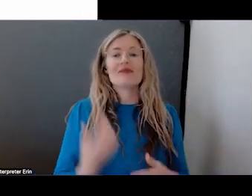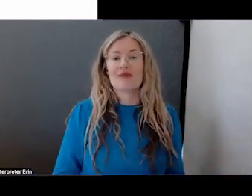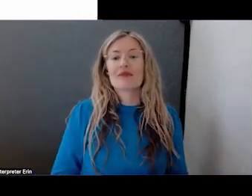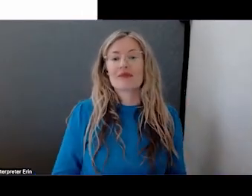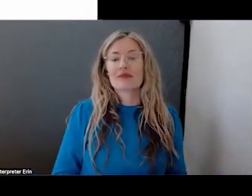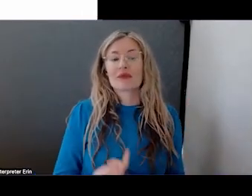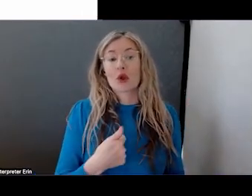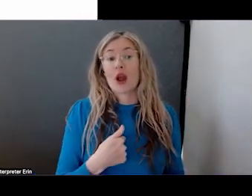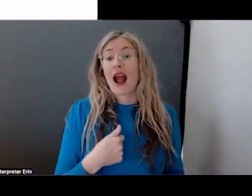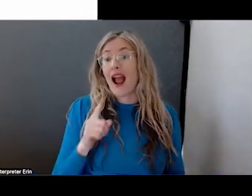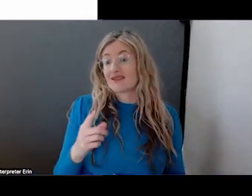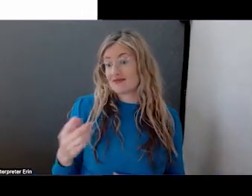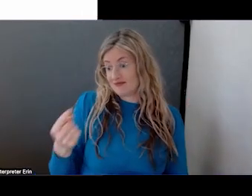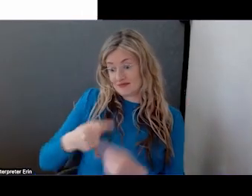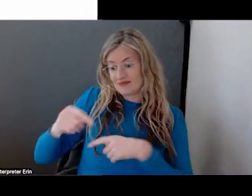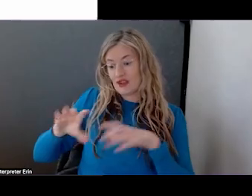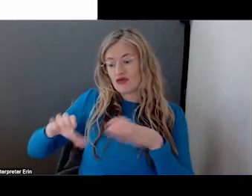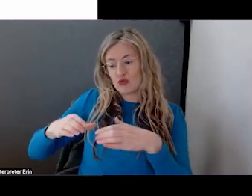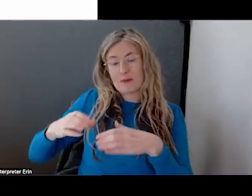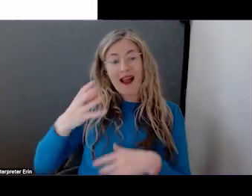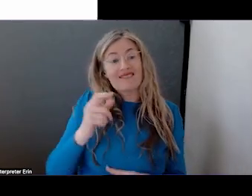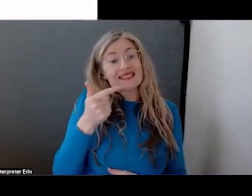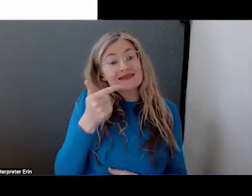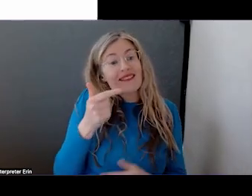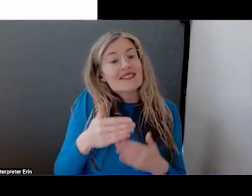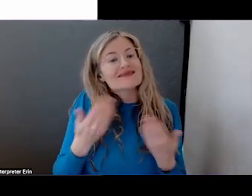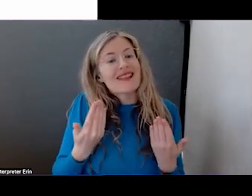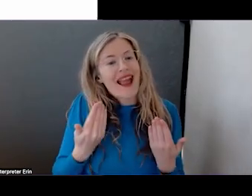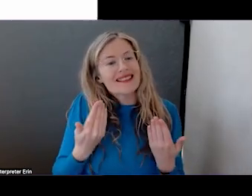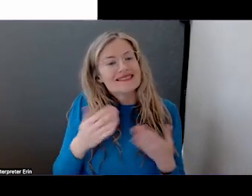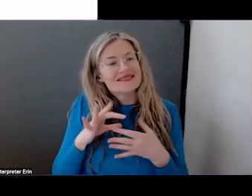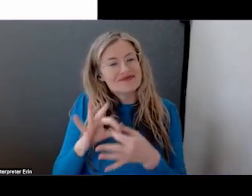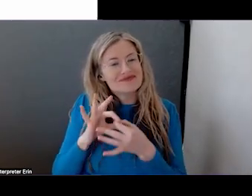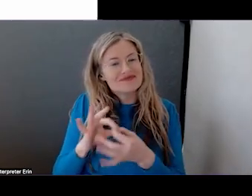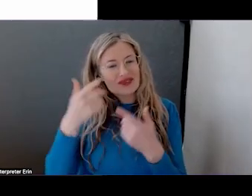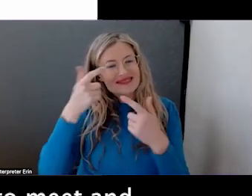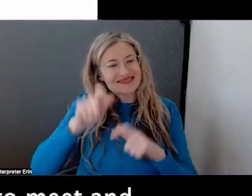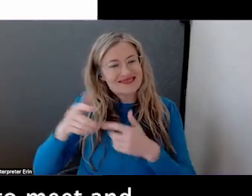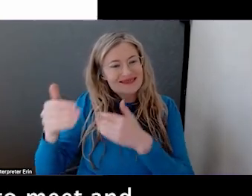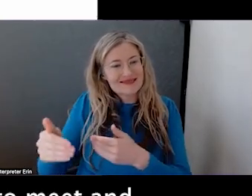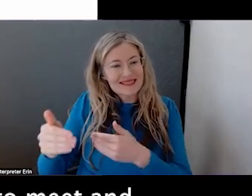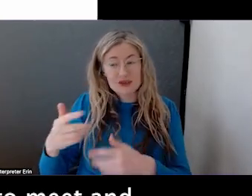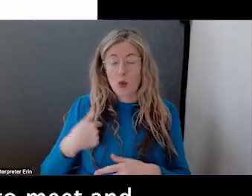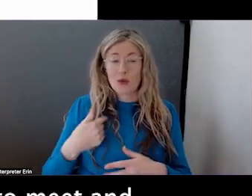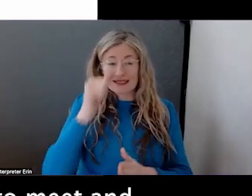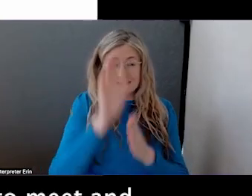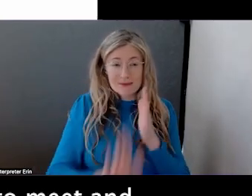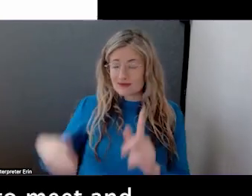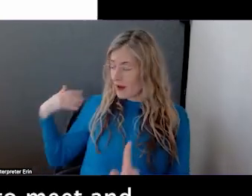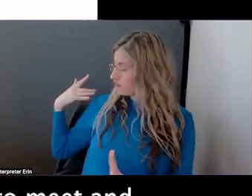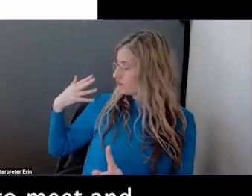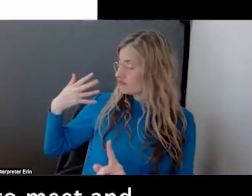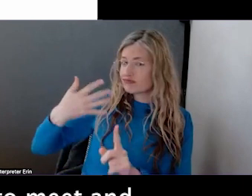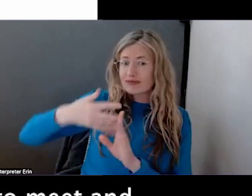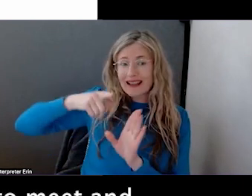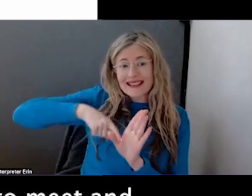7 days together. So how do you take so much time and experience and put it in a little window? So the second question is,